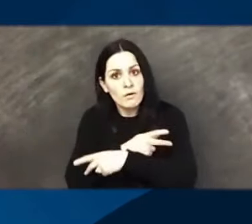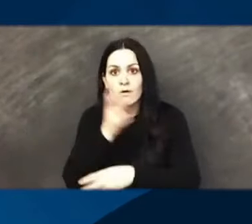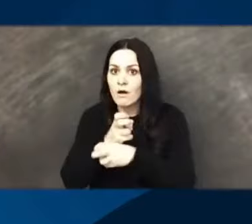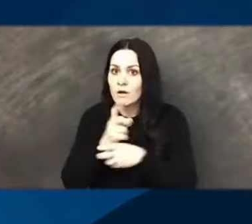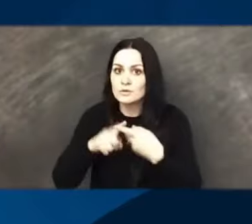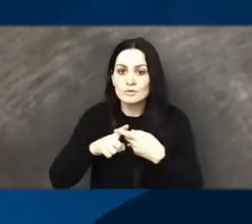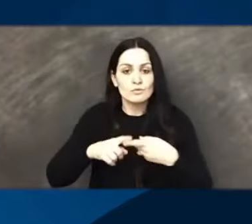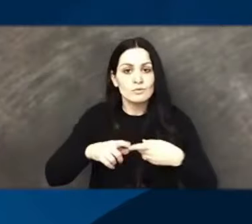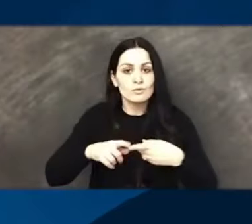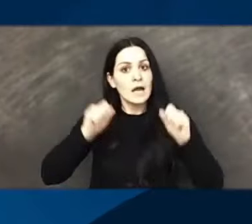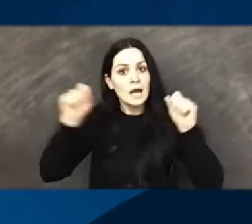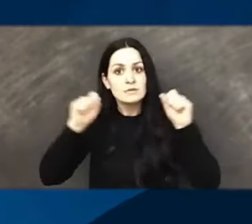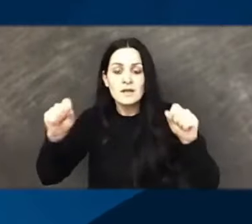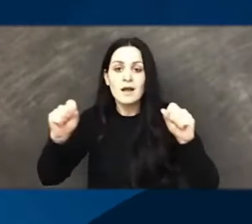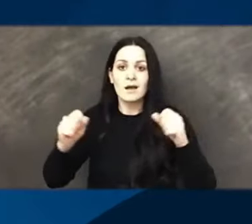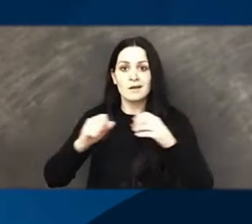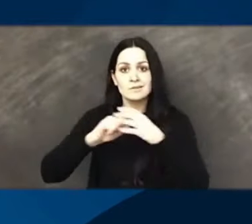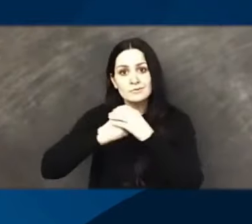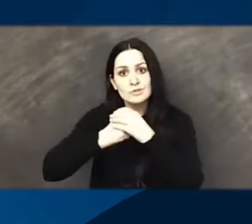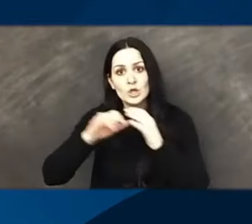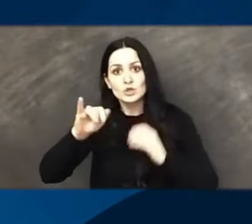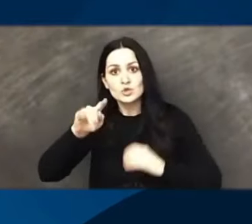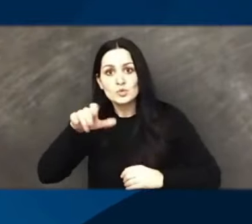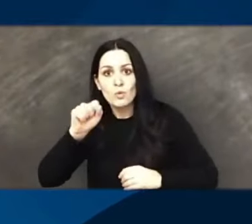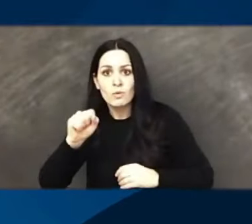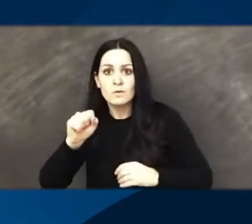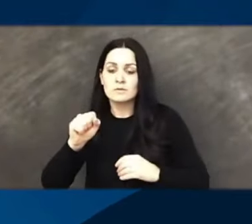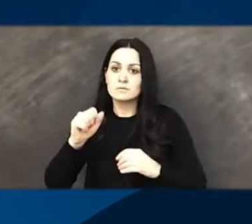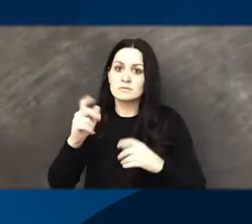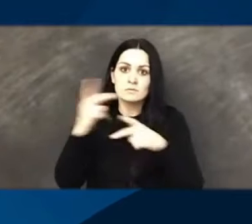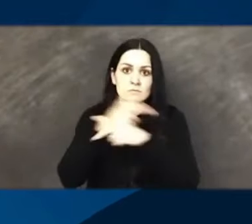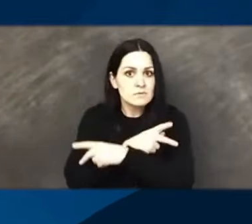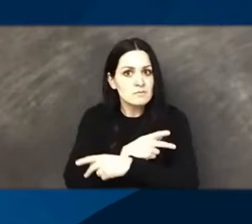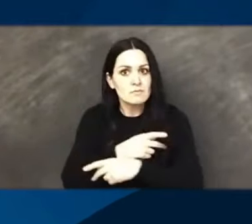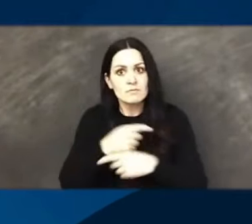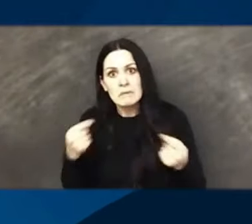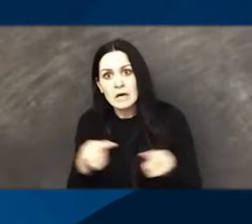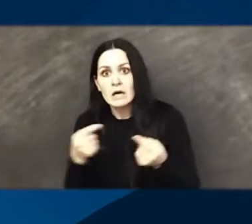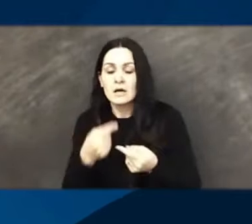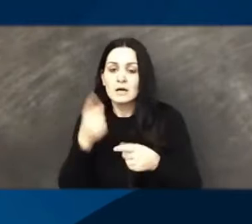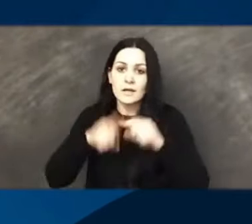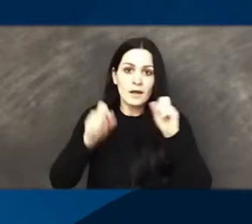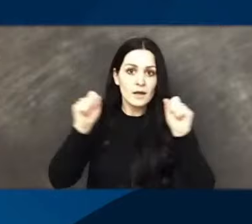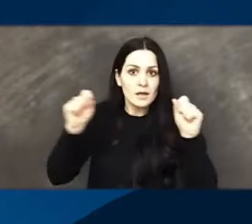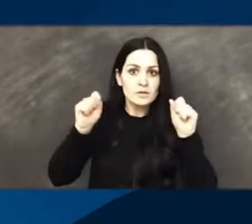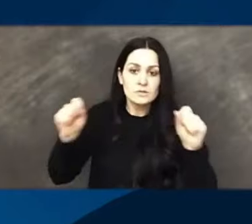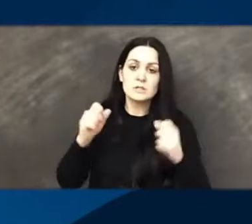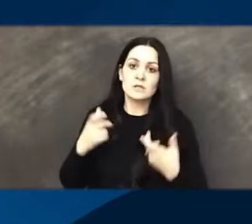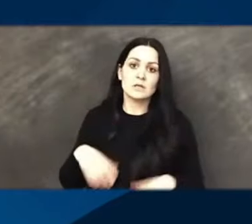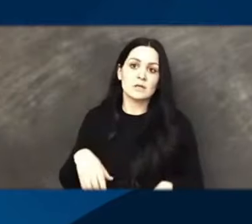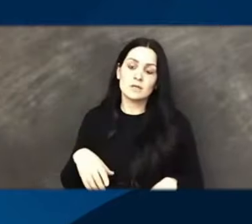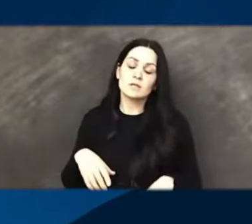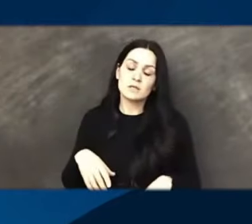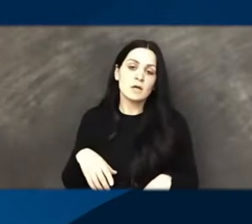joint issues. It's just difficult to exercise. And it also means it's fallen out of your daily habit.